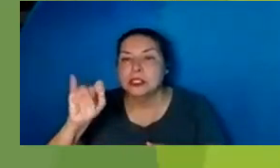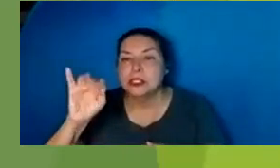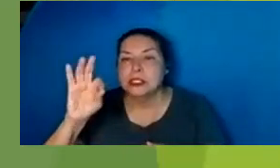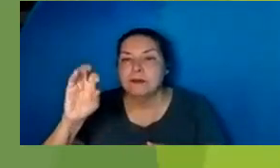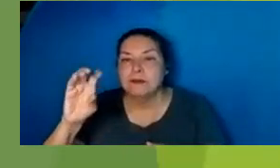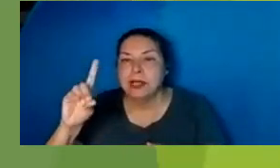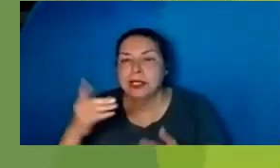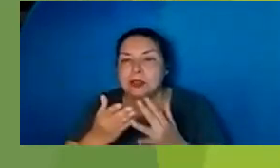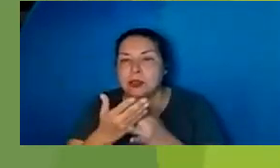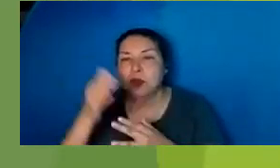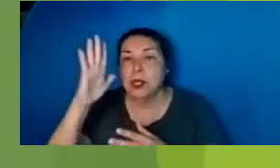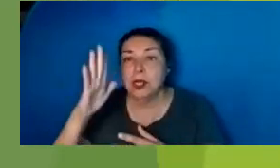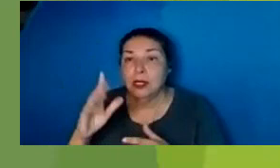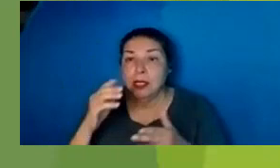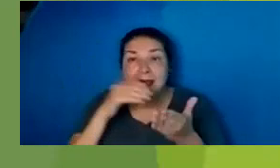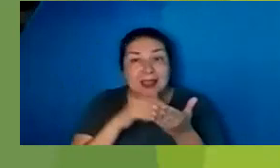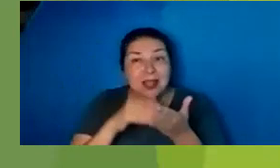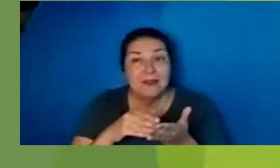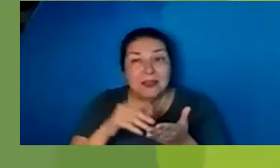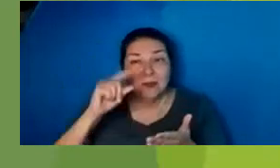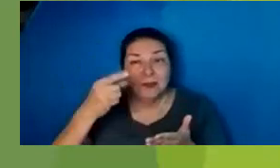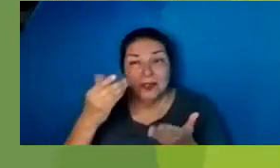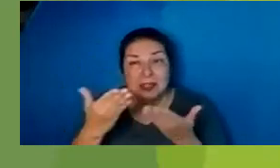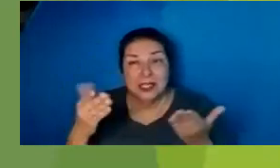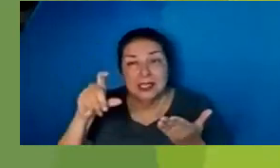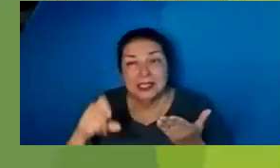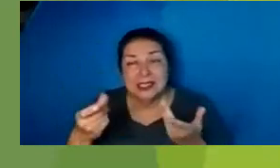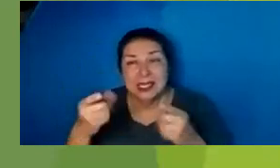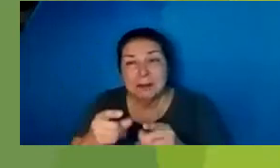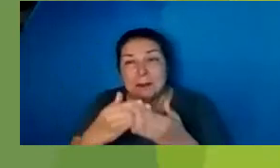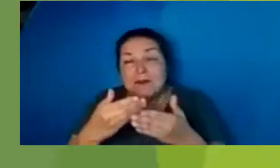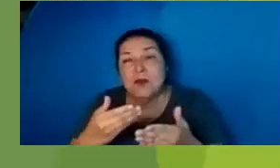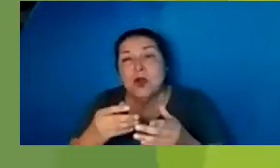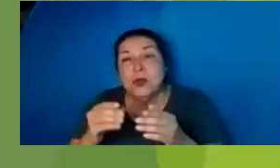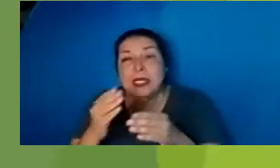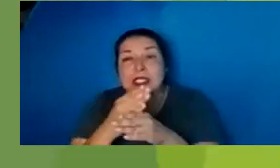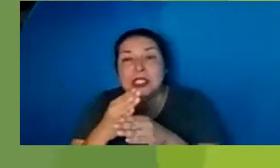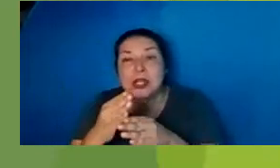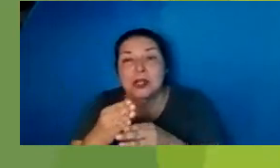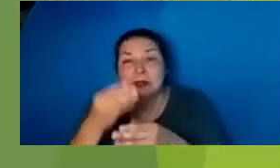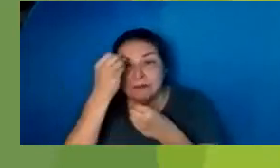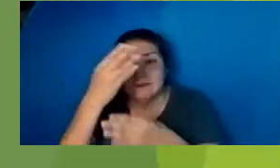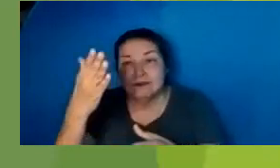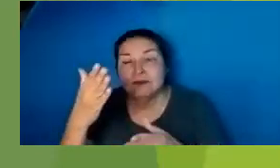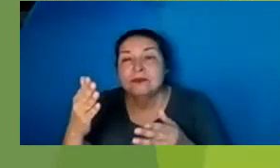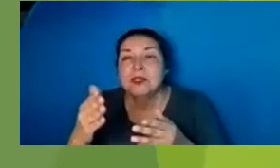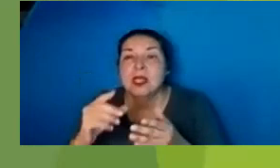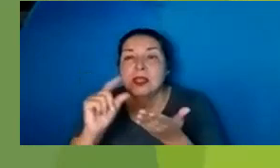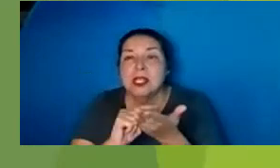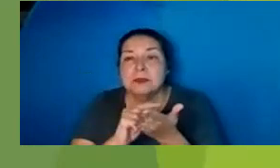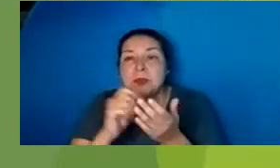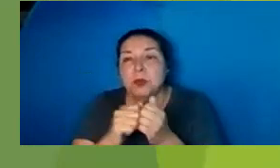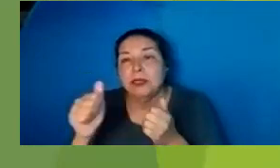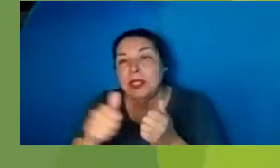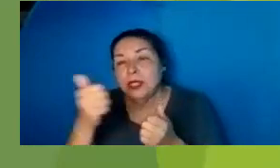the first thing that needs to happen before we can share the good news of the gospel with others, before we are